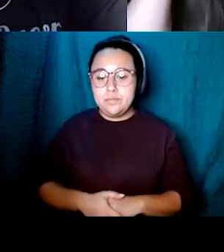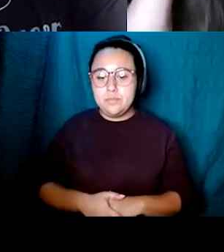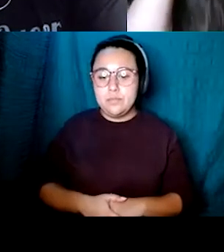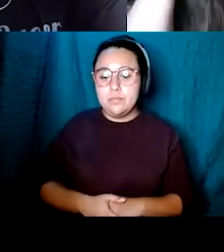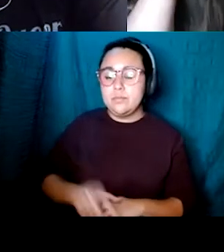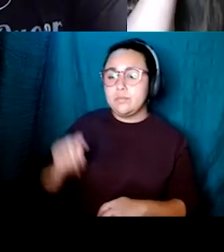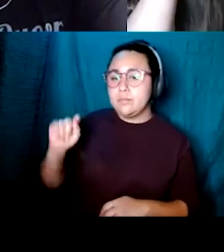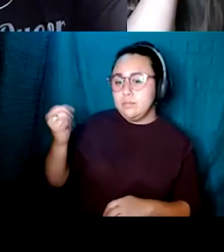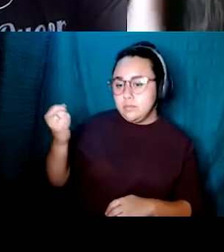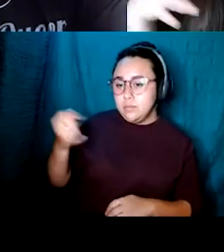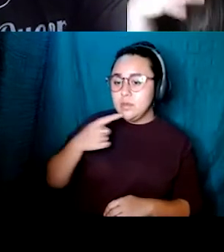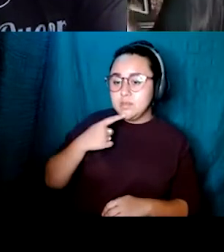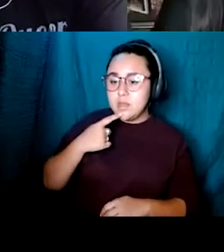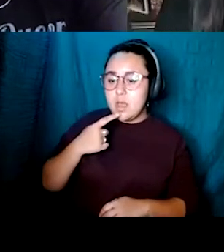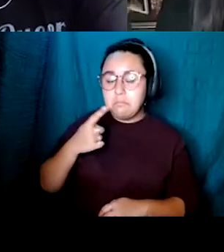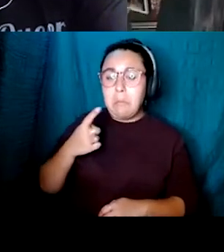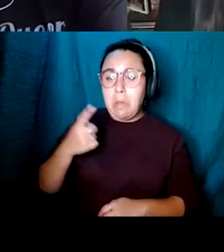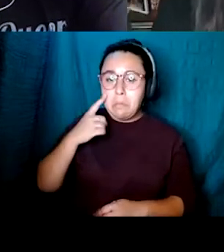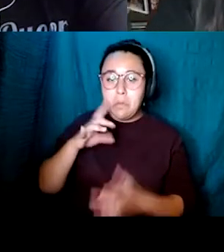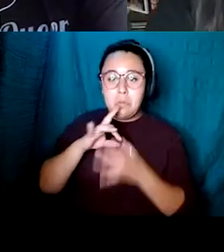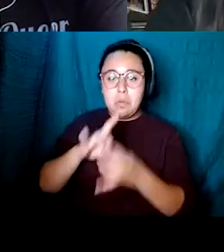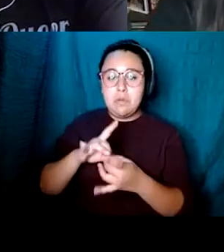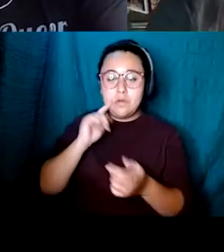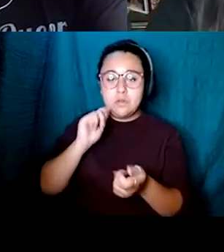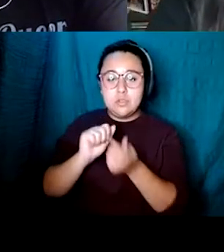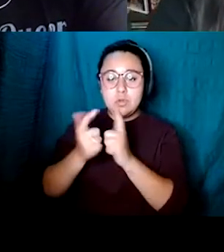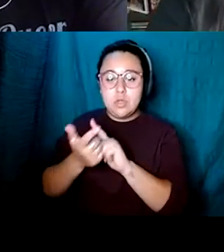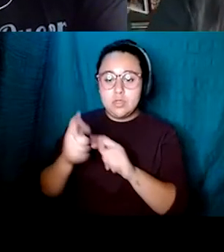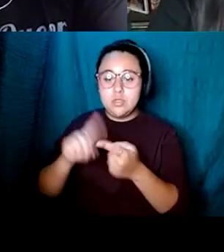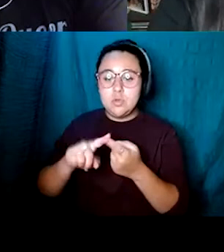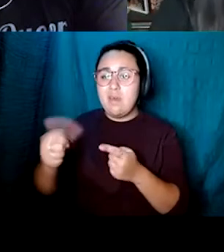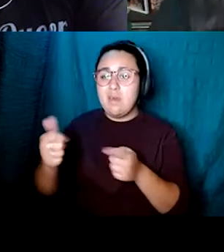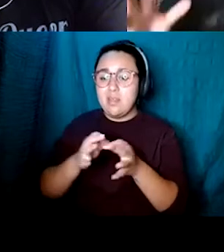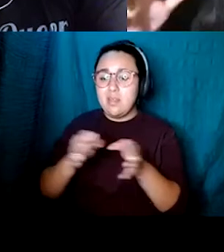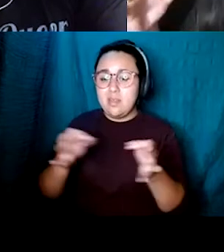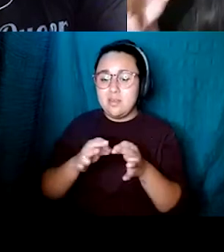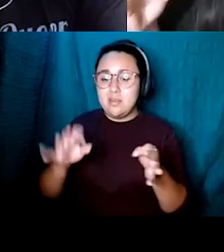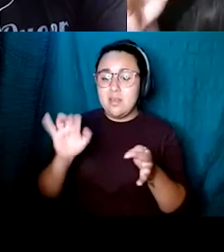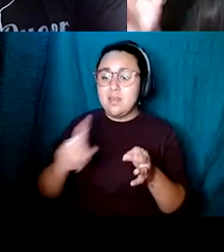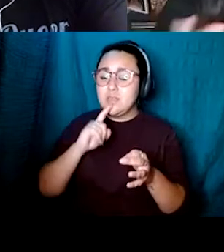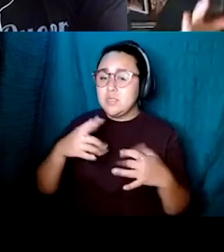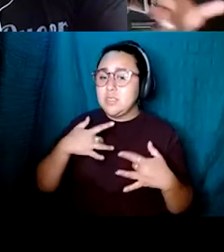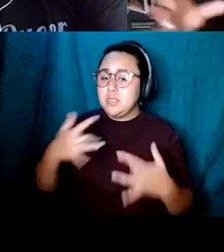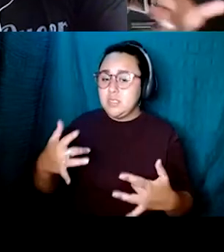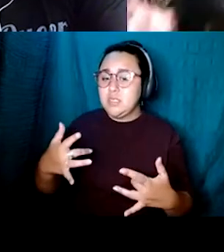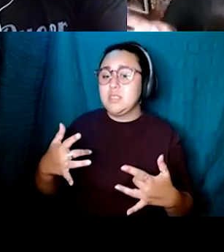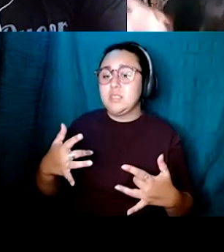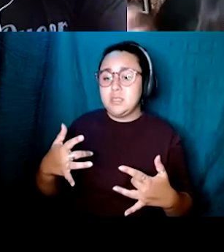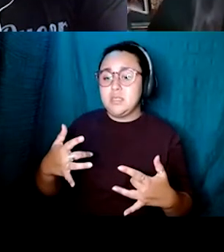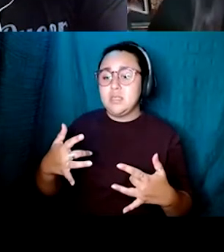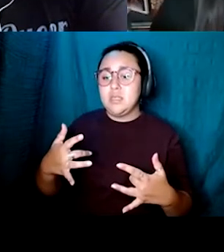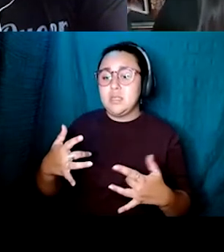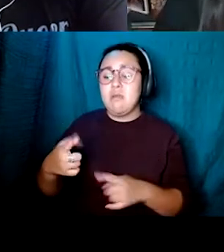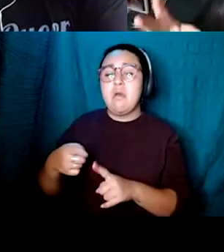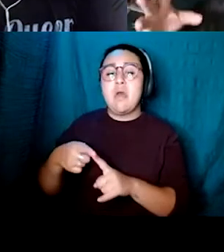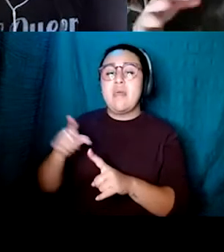I was going to say that, you know, in terms of getting it translated into other languages, that's typically a subsidiary rights